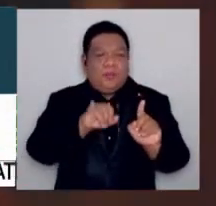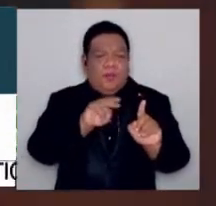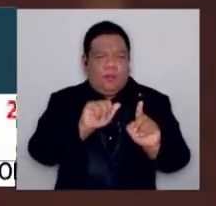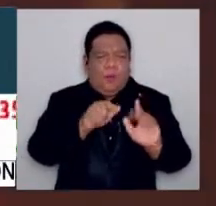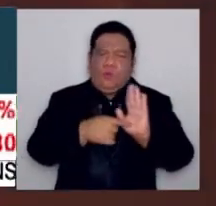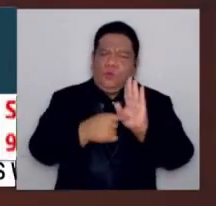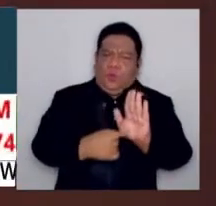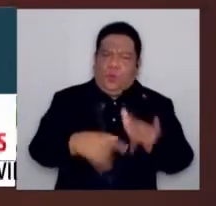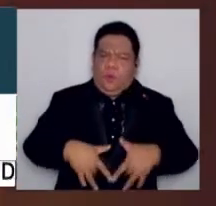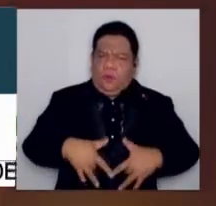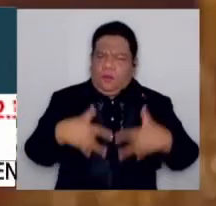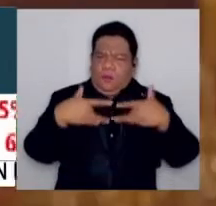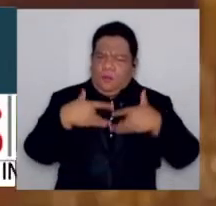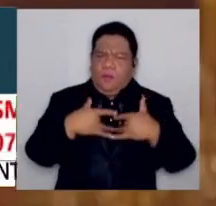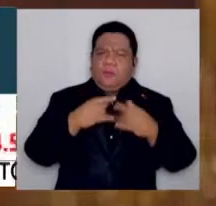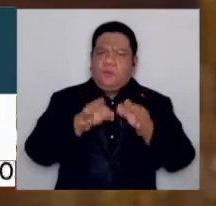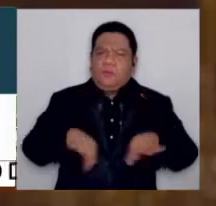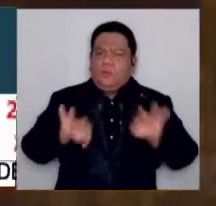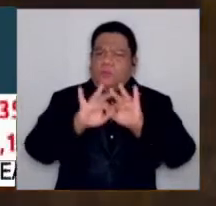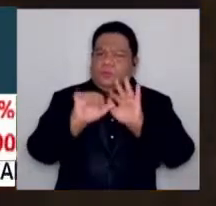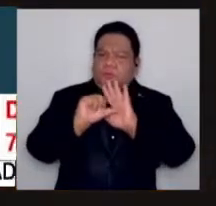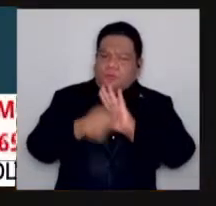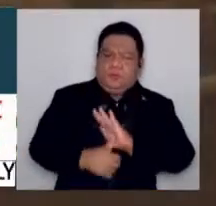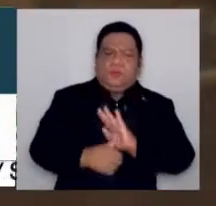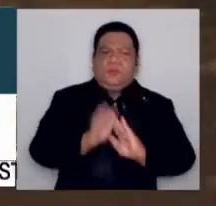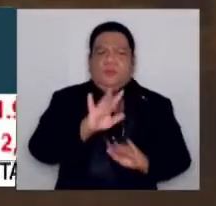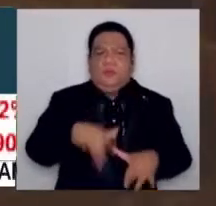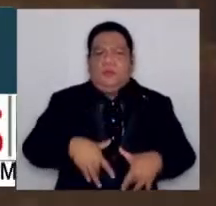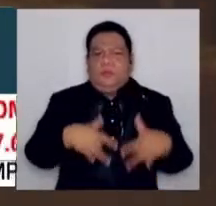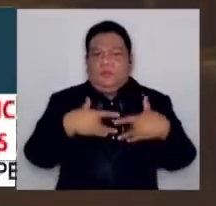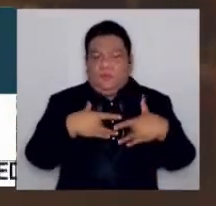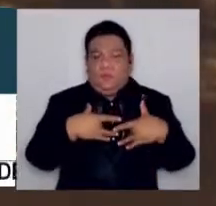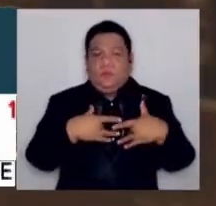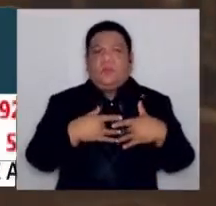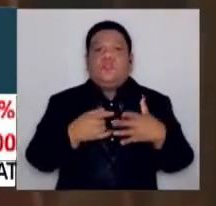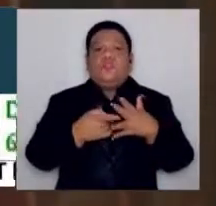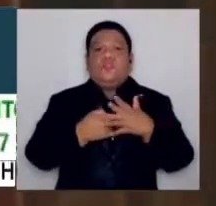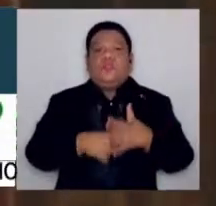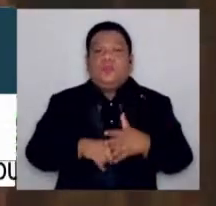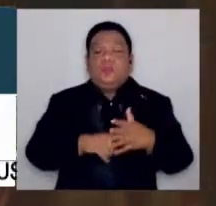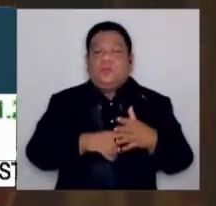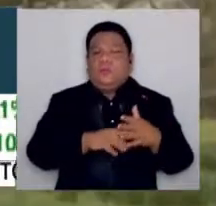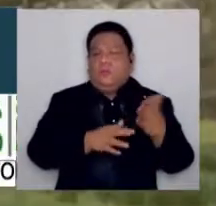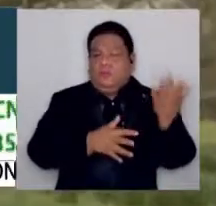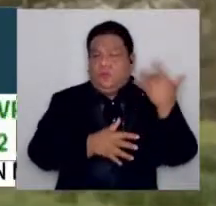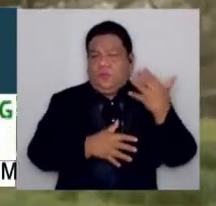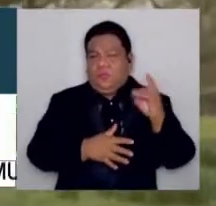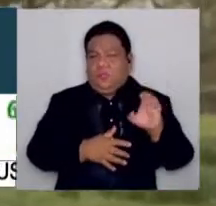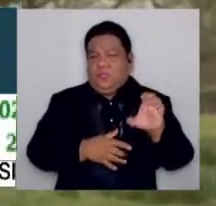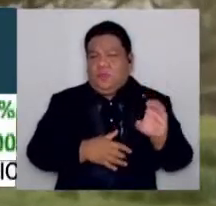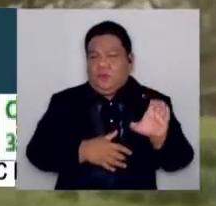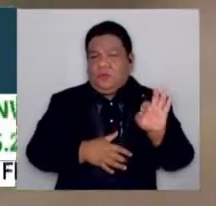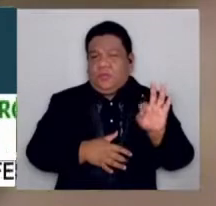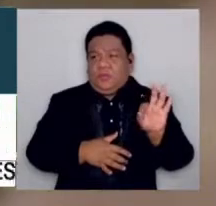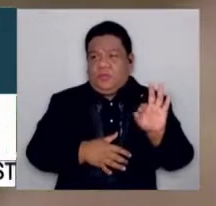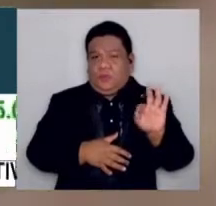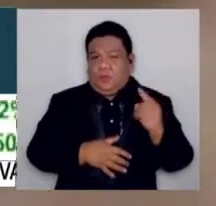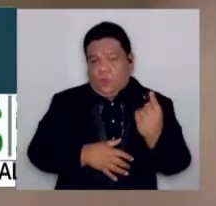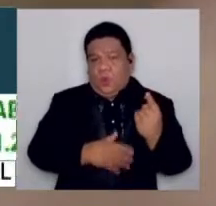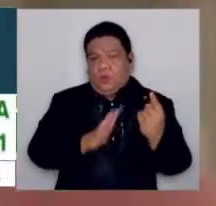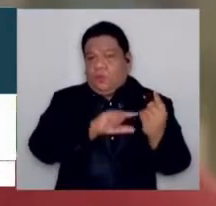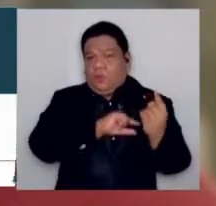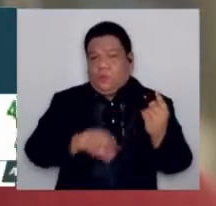at that, of Princess Diana. Set in December 1991 during the Christmas festivities at the Queen's